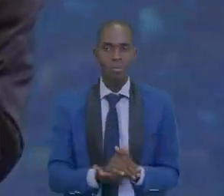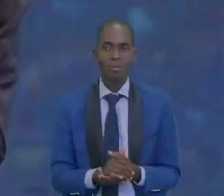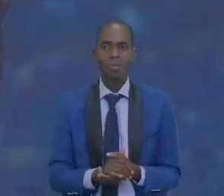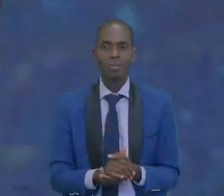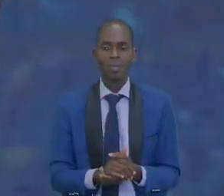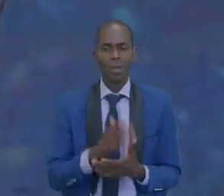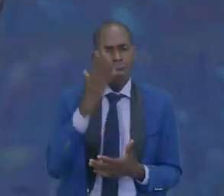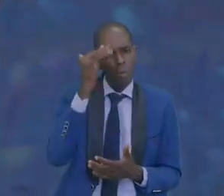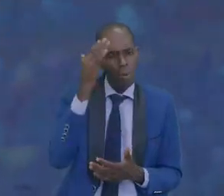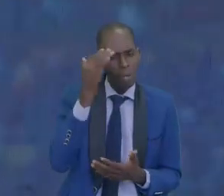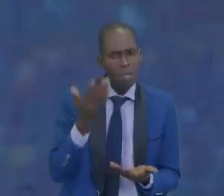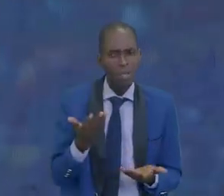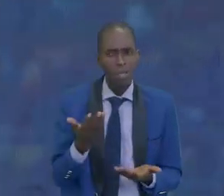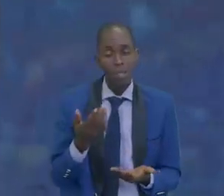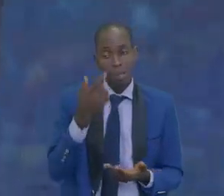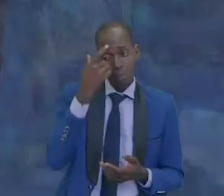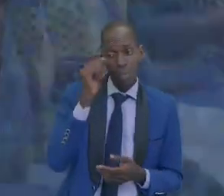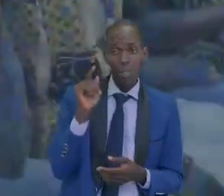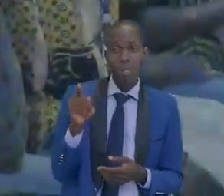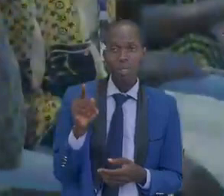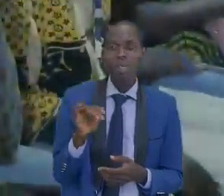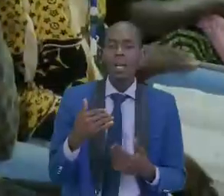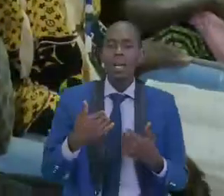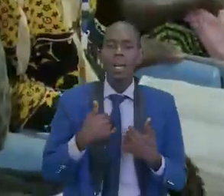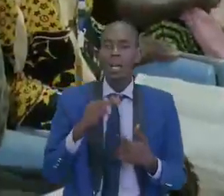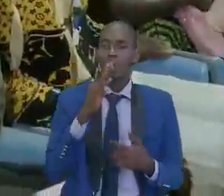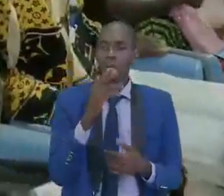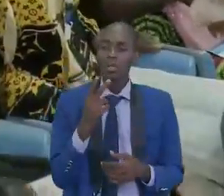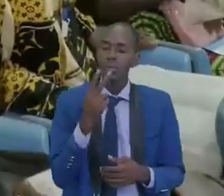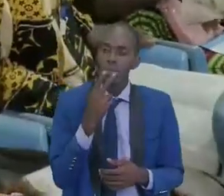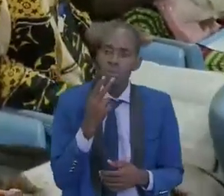Why? Because he's been smoking marijuana.